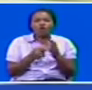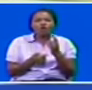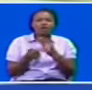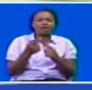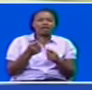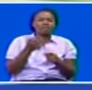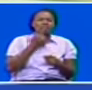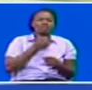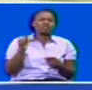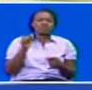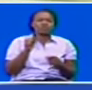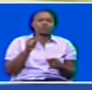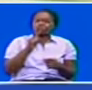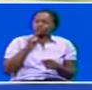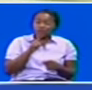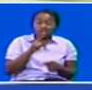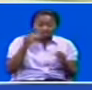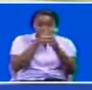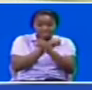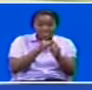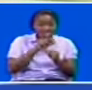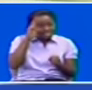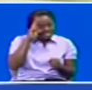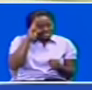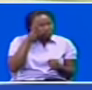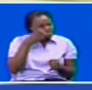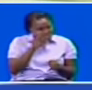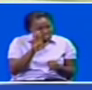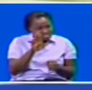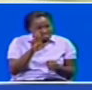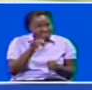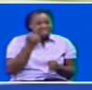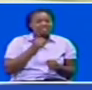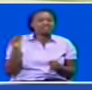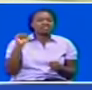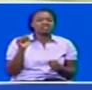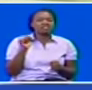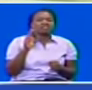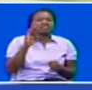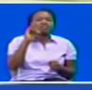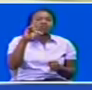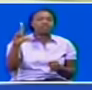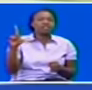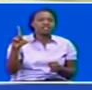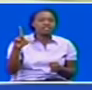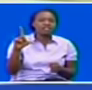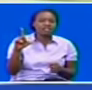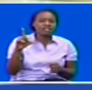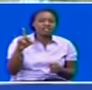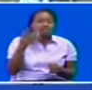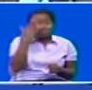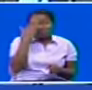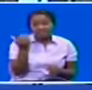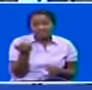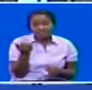at the president, saying that his reasons for the rejection of that bill, which the president said was the